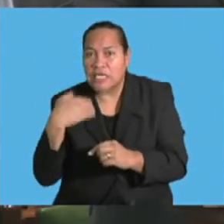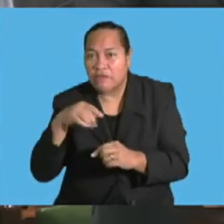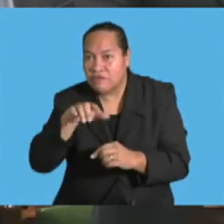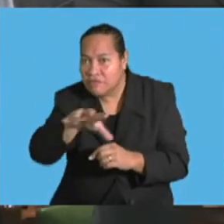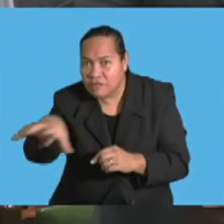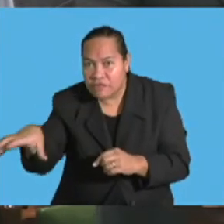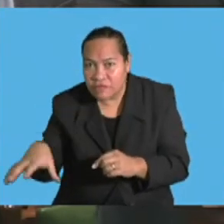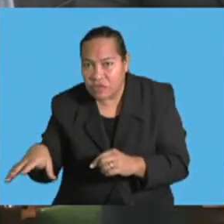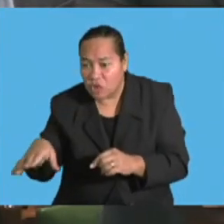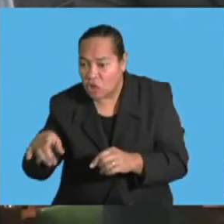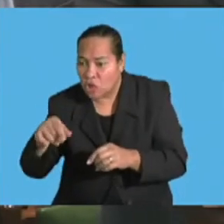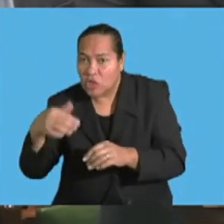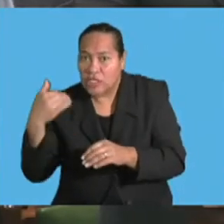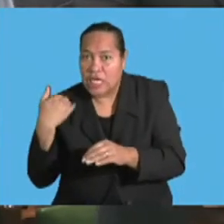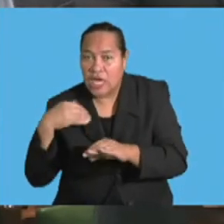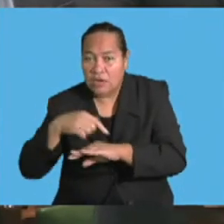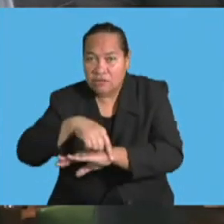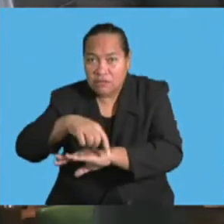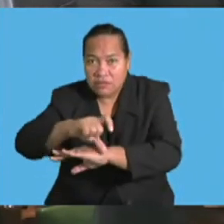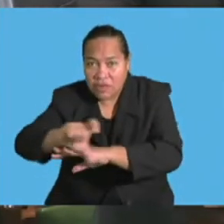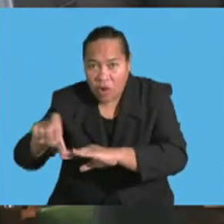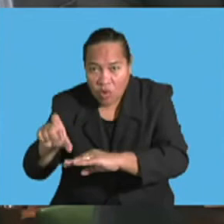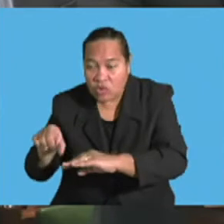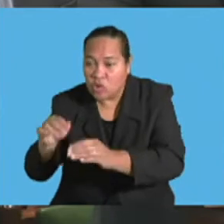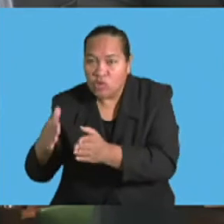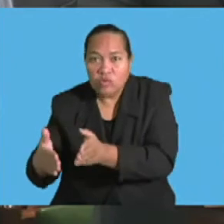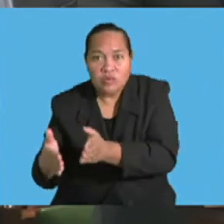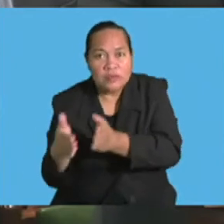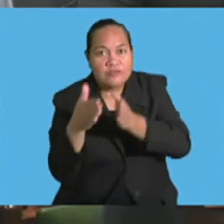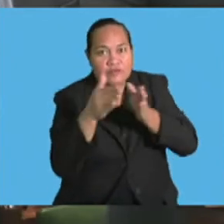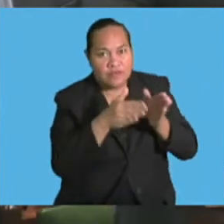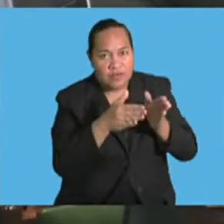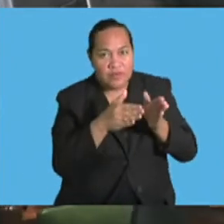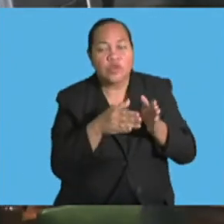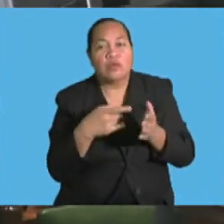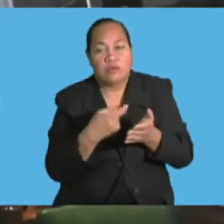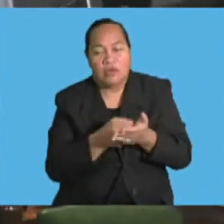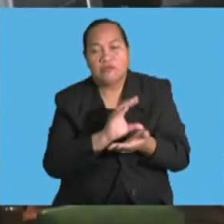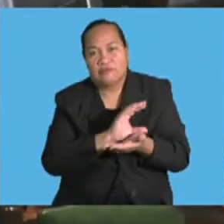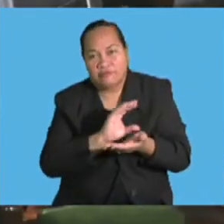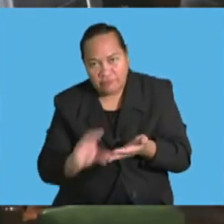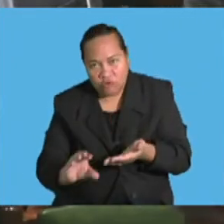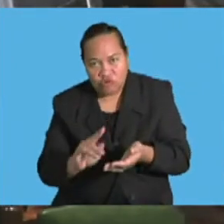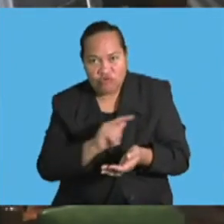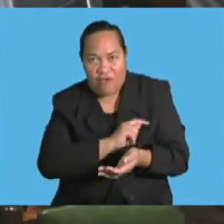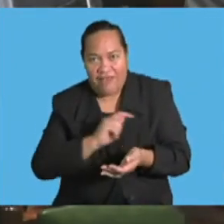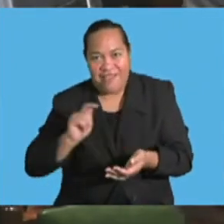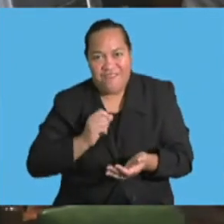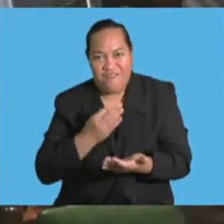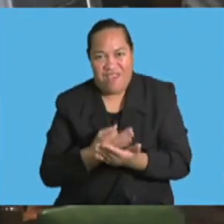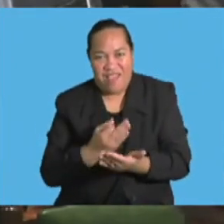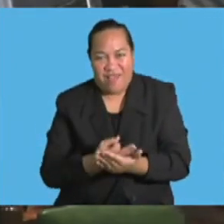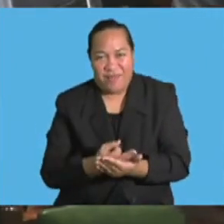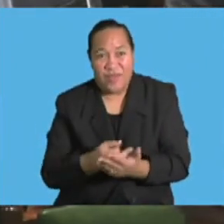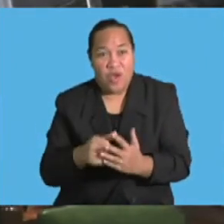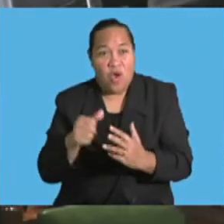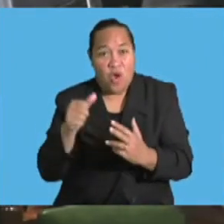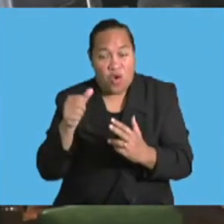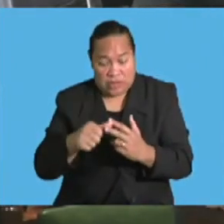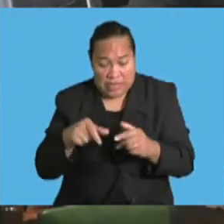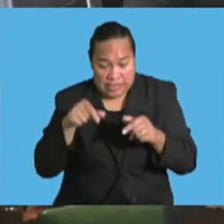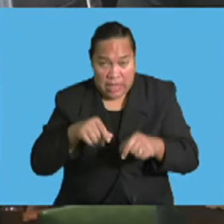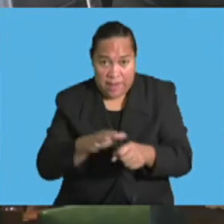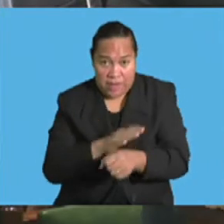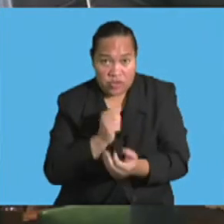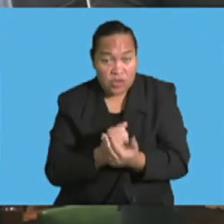Trust Fund that has already been approved by Parliament. We will be doing an international launch through the Honourable Prime Minister of this trust fund at the